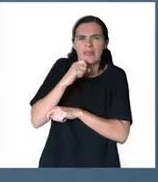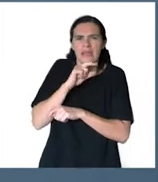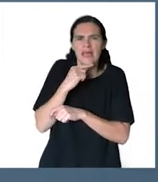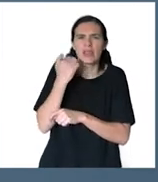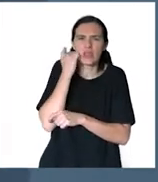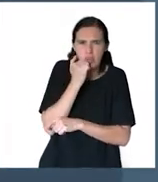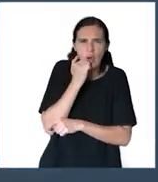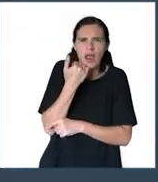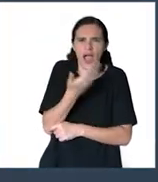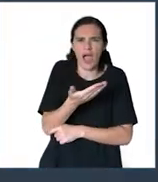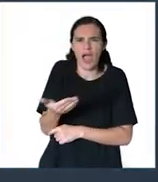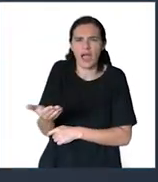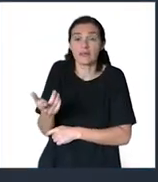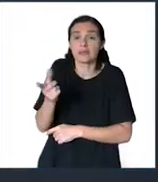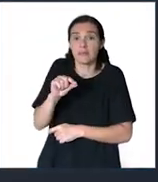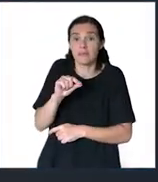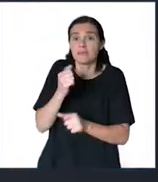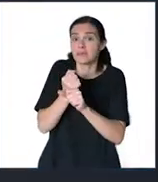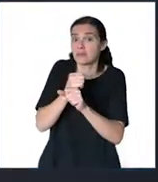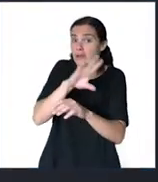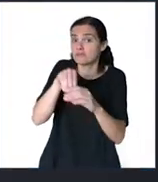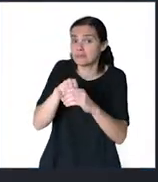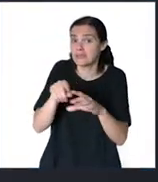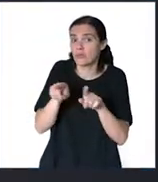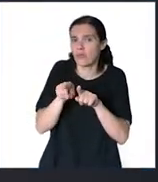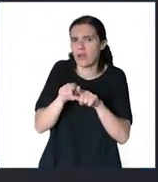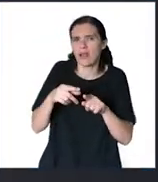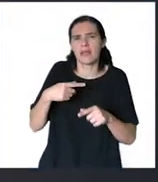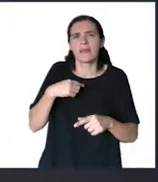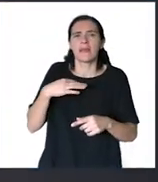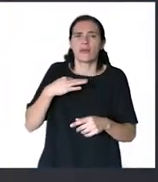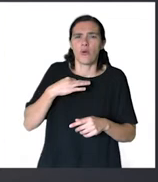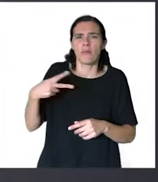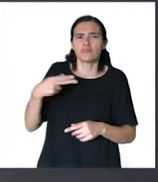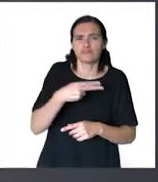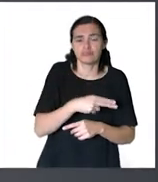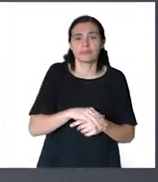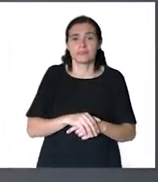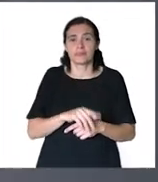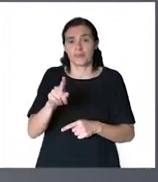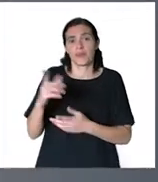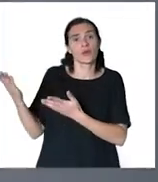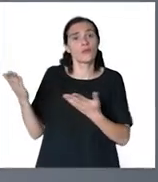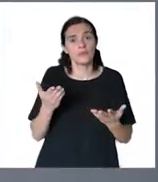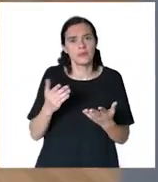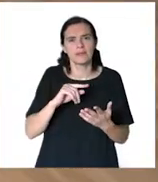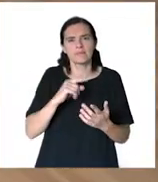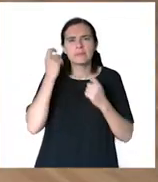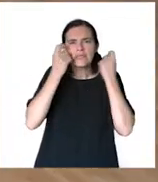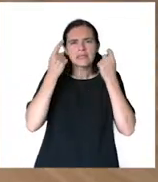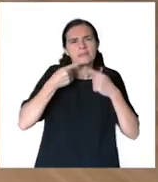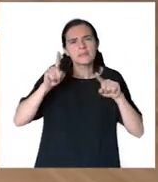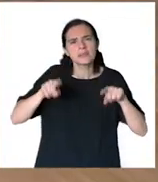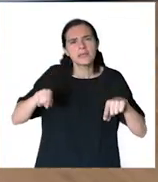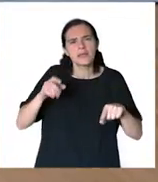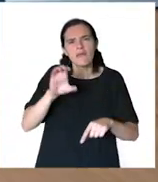pain, but that's also part of her work, like in cut piece. She is inviting us to reconsider